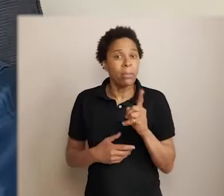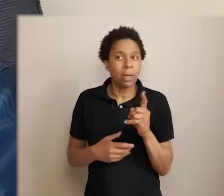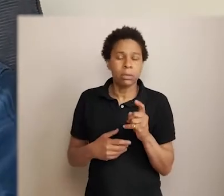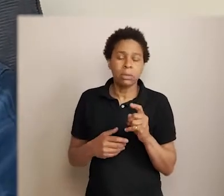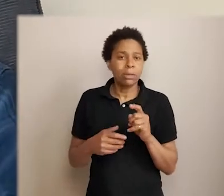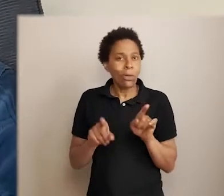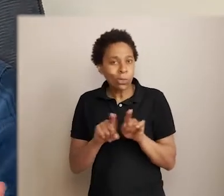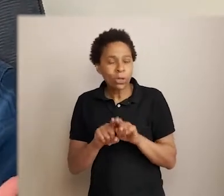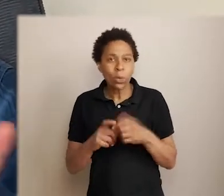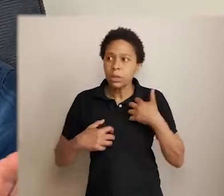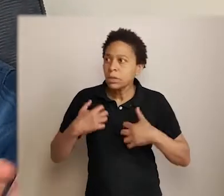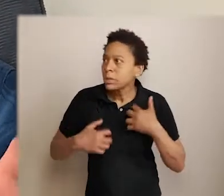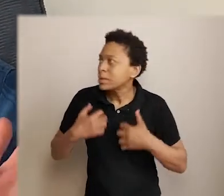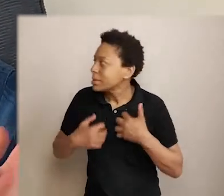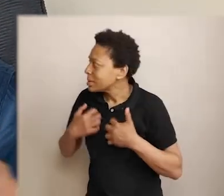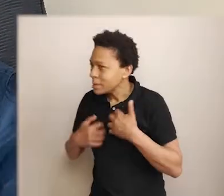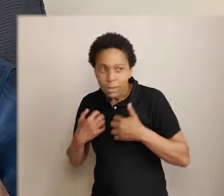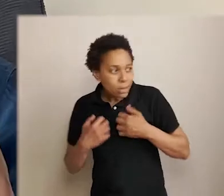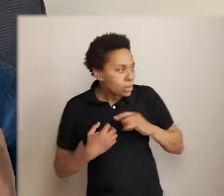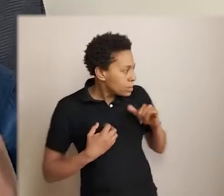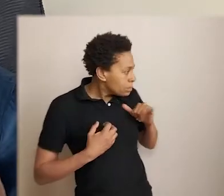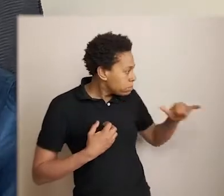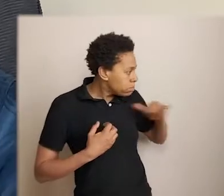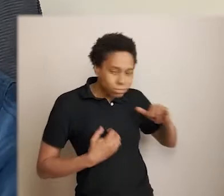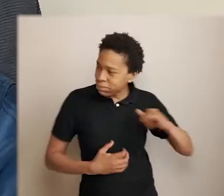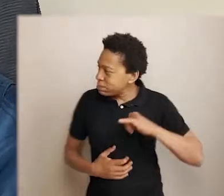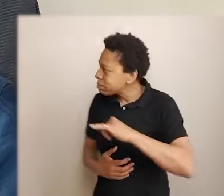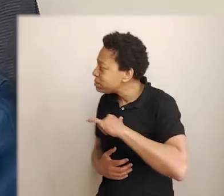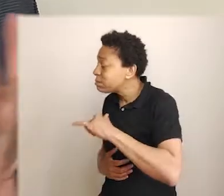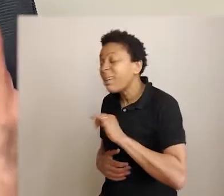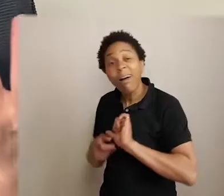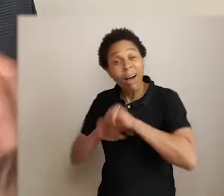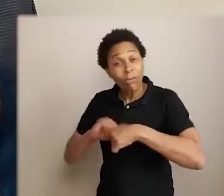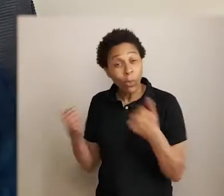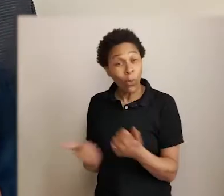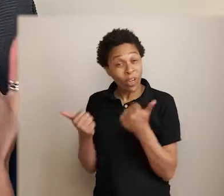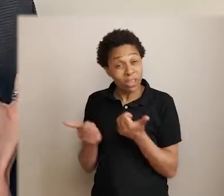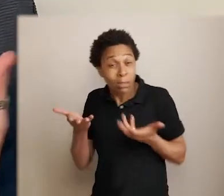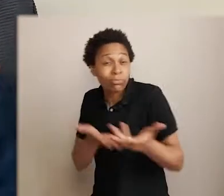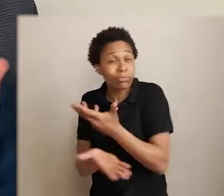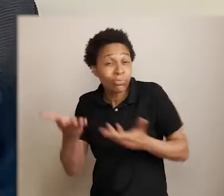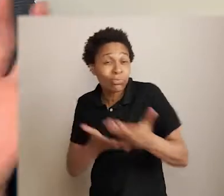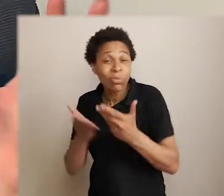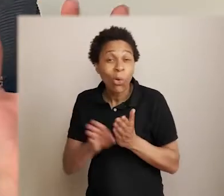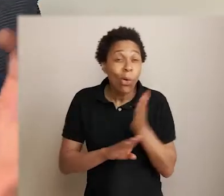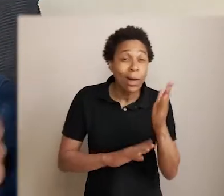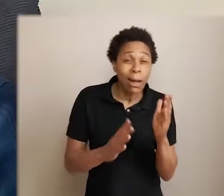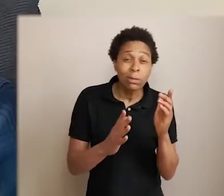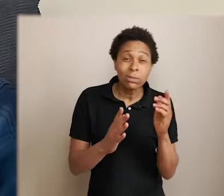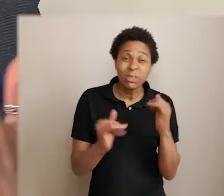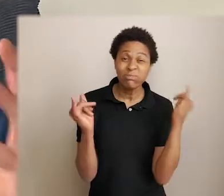we went together to a nearby lesbian club. It was amazing to go inside and see all these women dancing